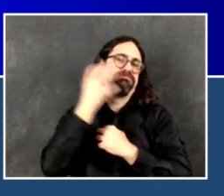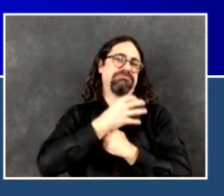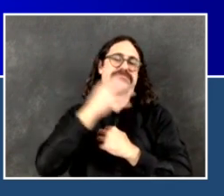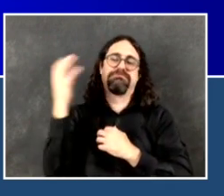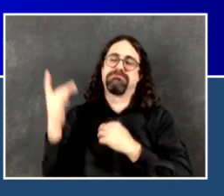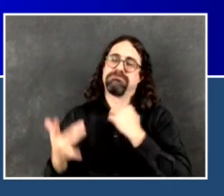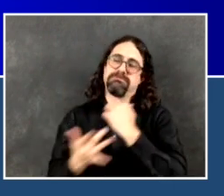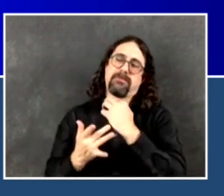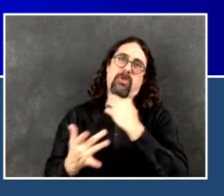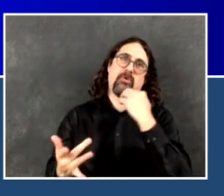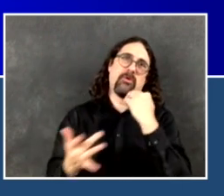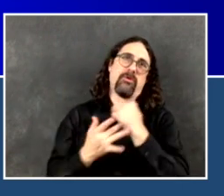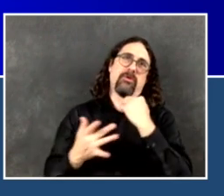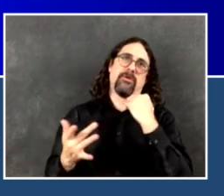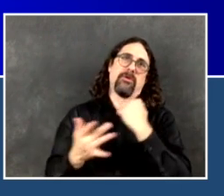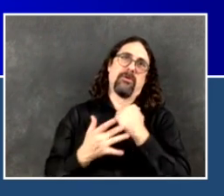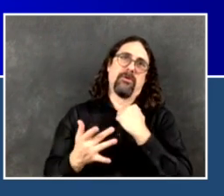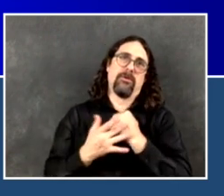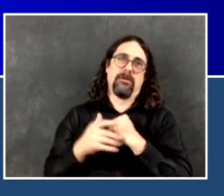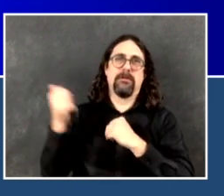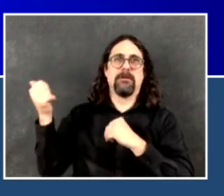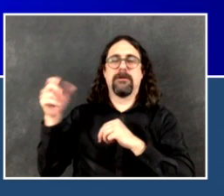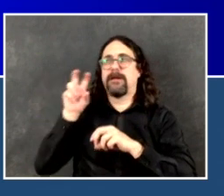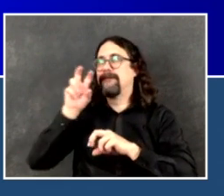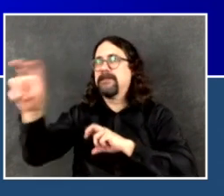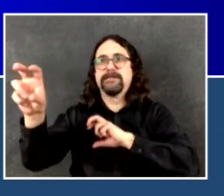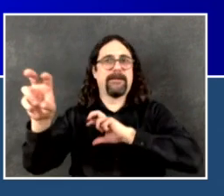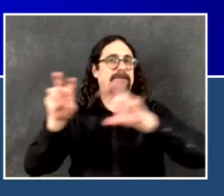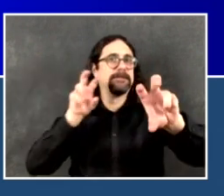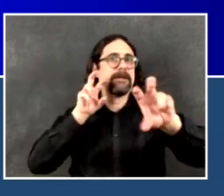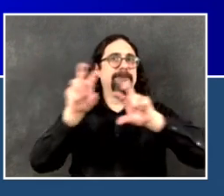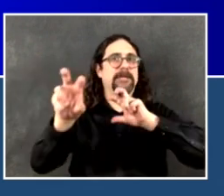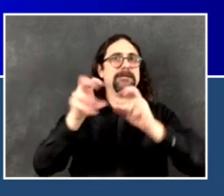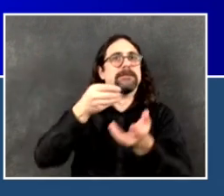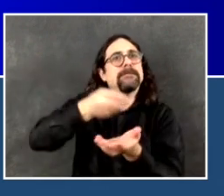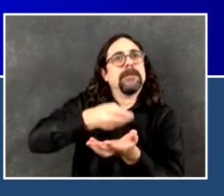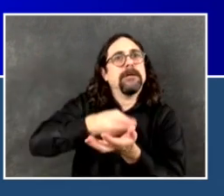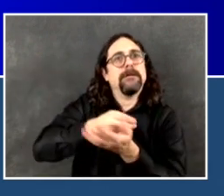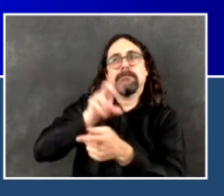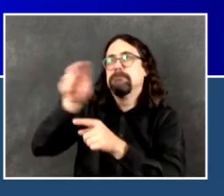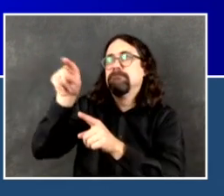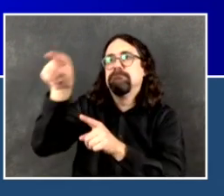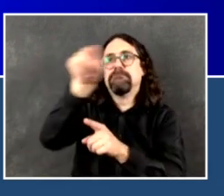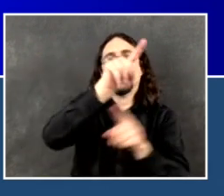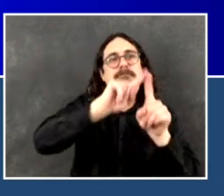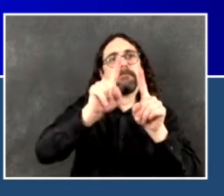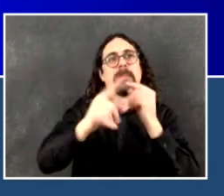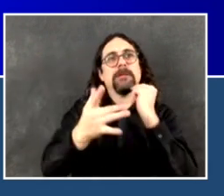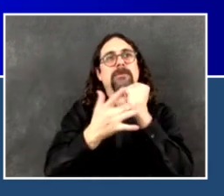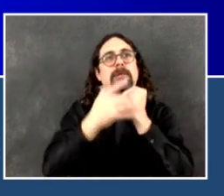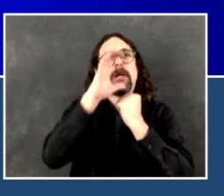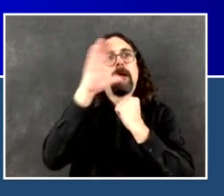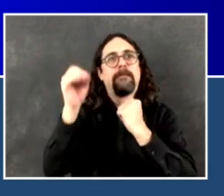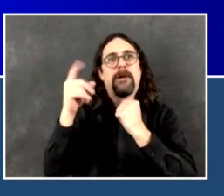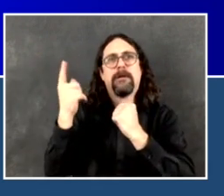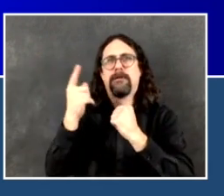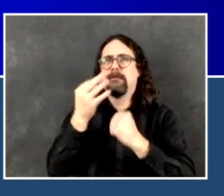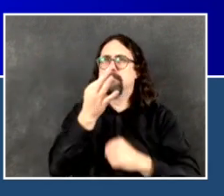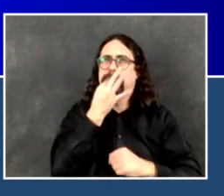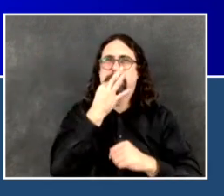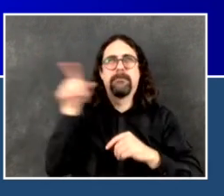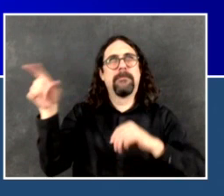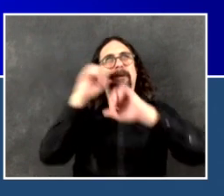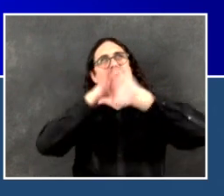that are thriving today. He's someone who really had a profound vision, one of the first to have the vision of New York City as a